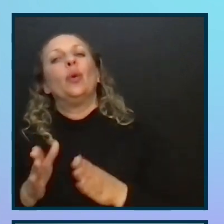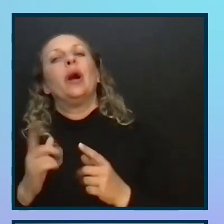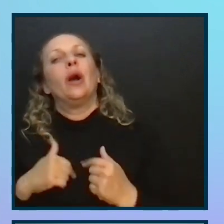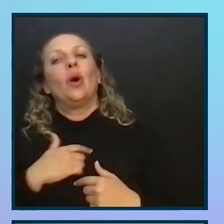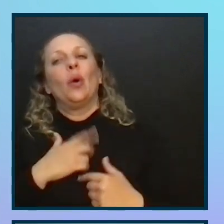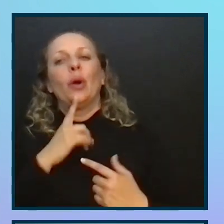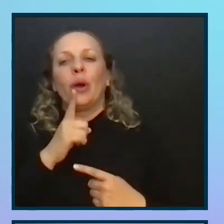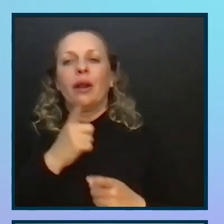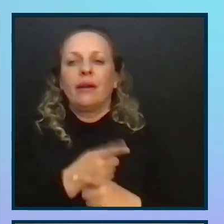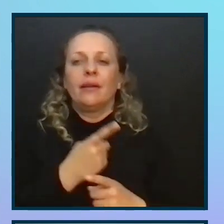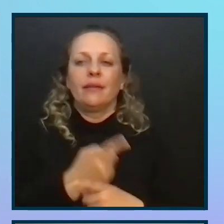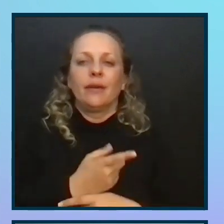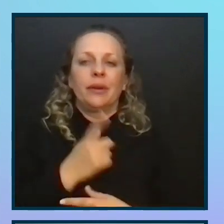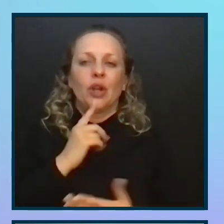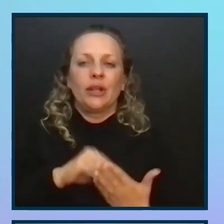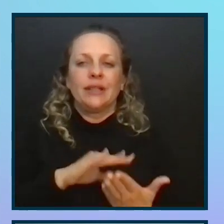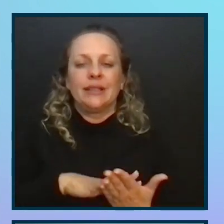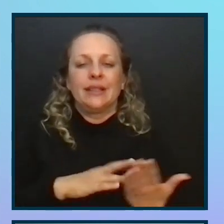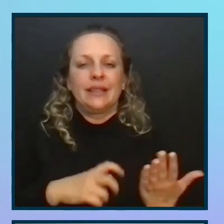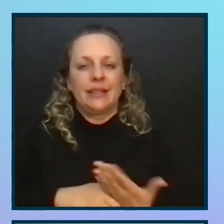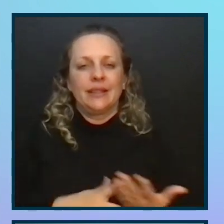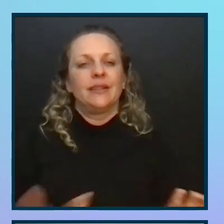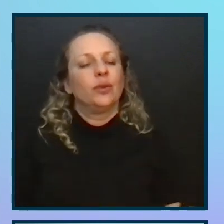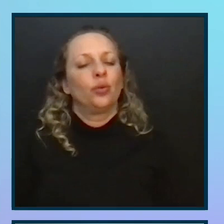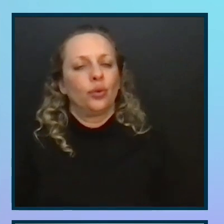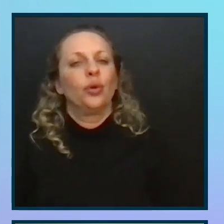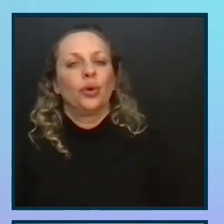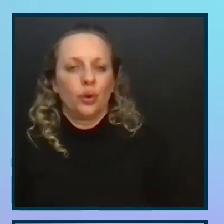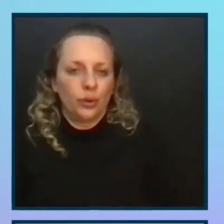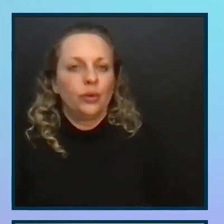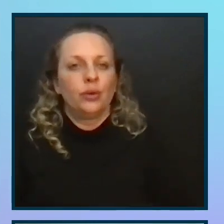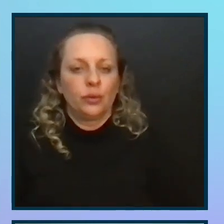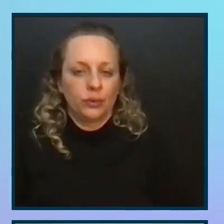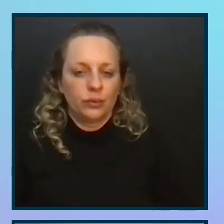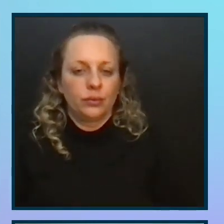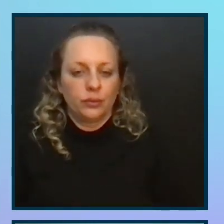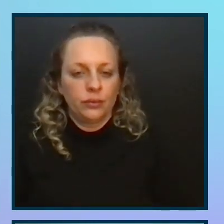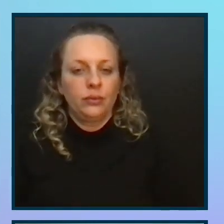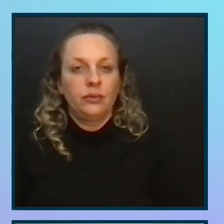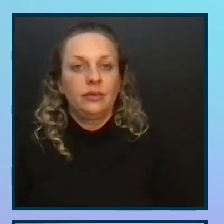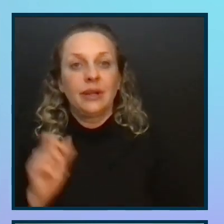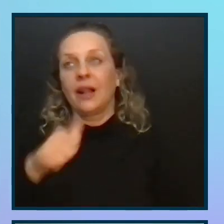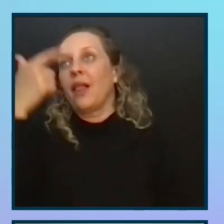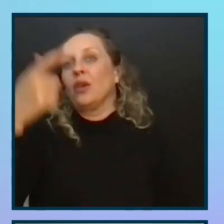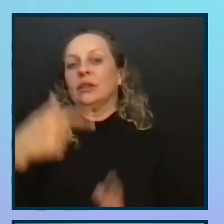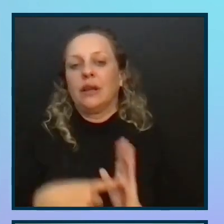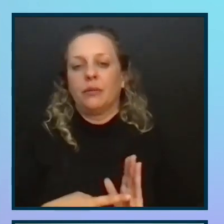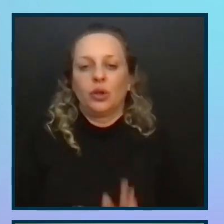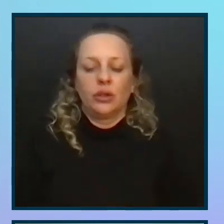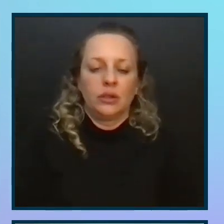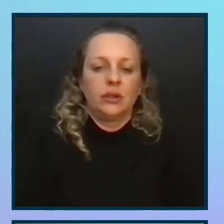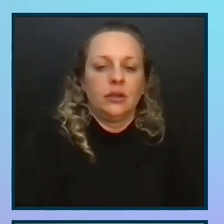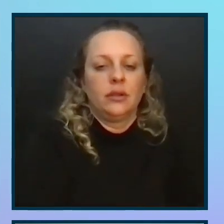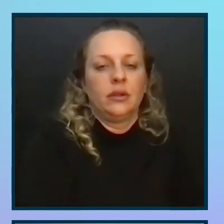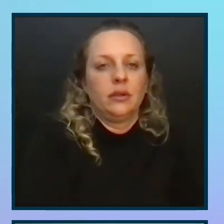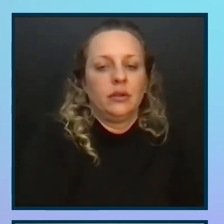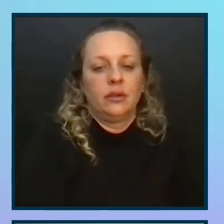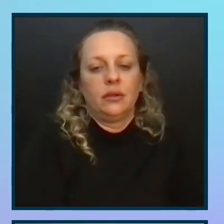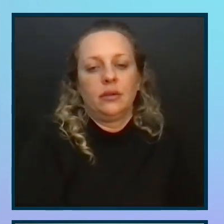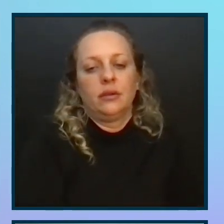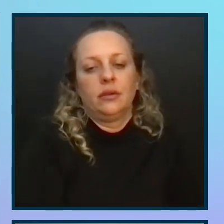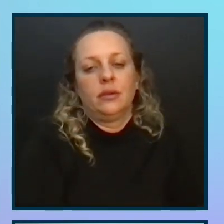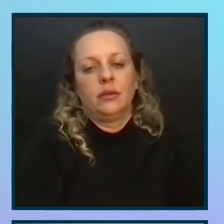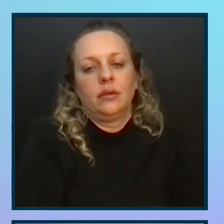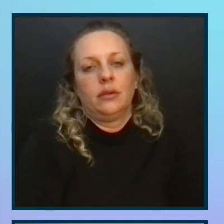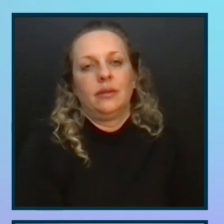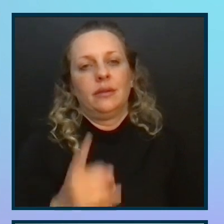right information down in the ticket. So with that being said, let's do another example. And this time the example